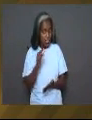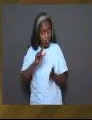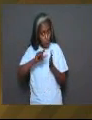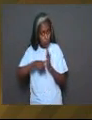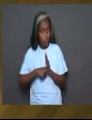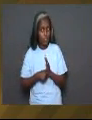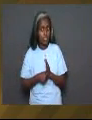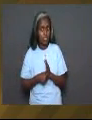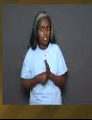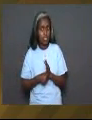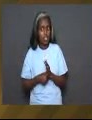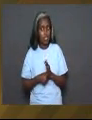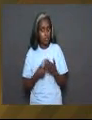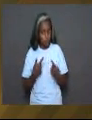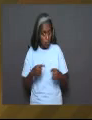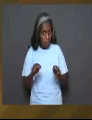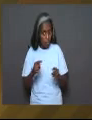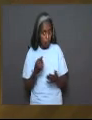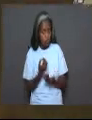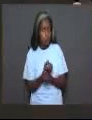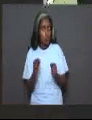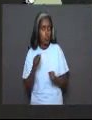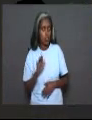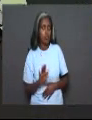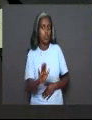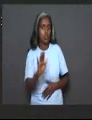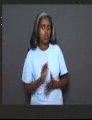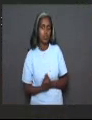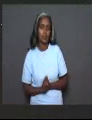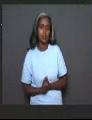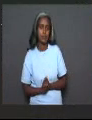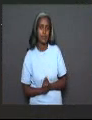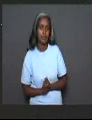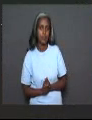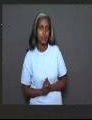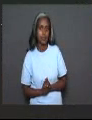minutes to try to solve it on your own.